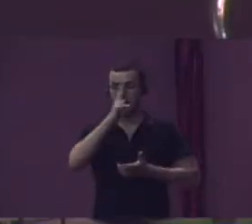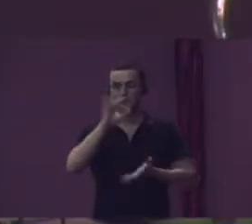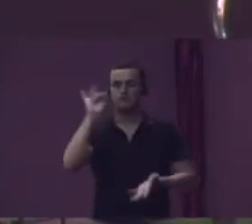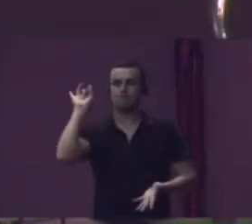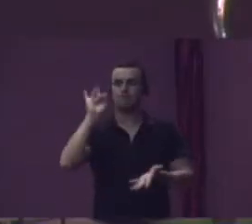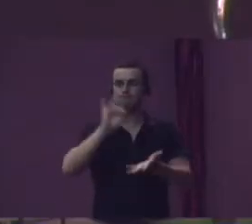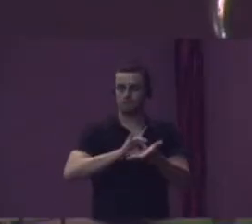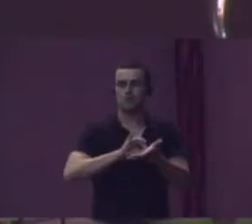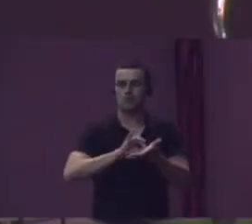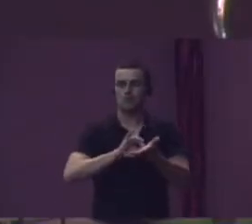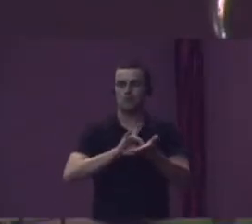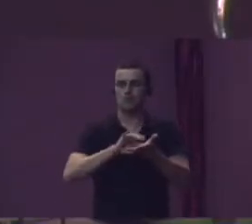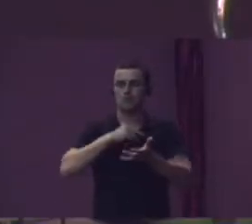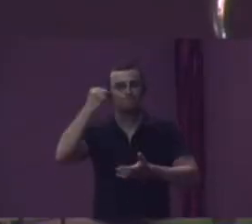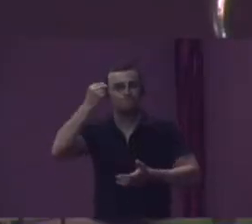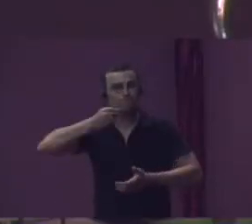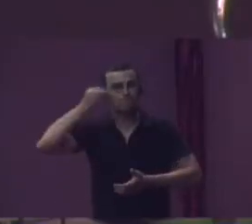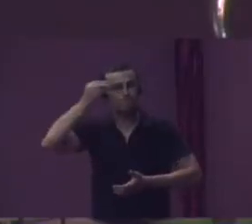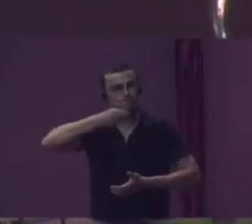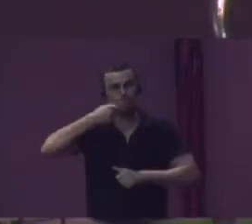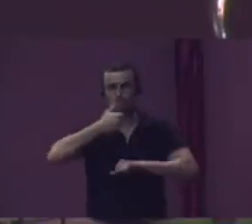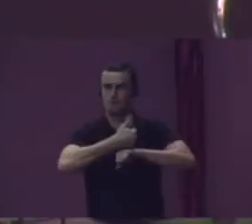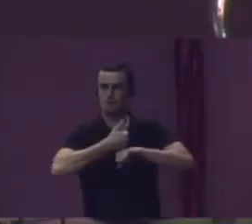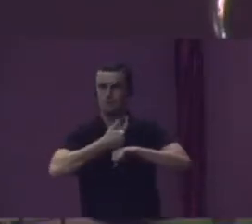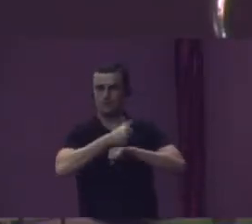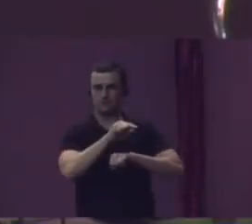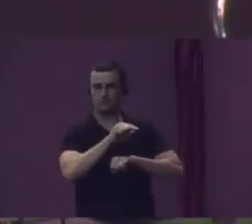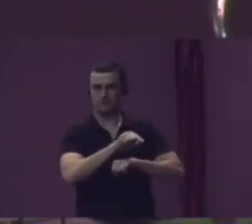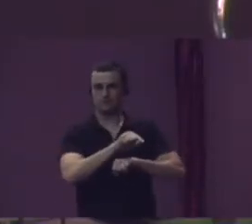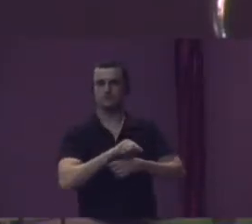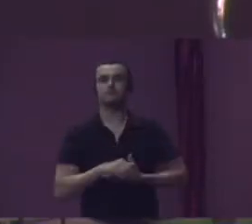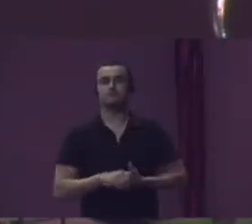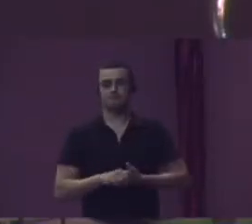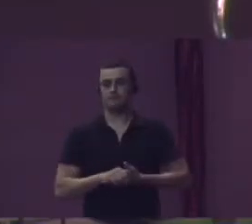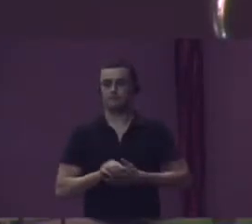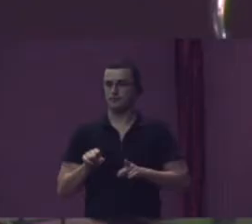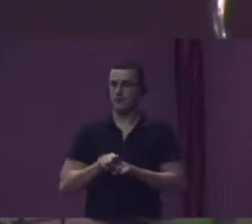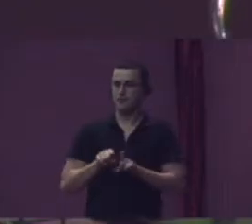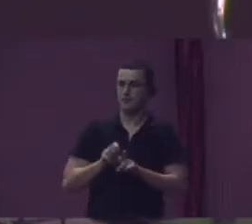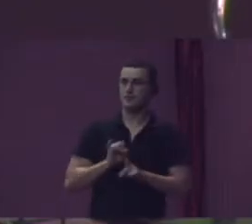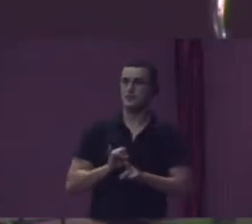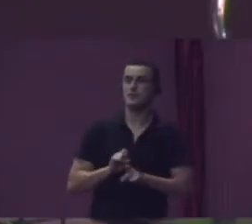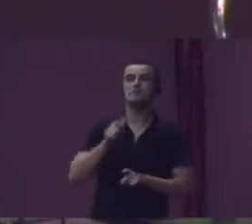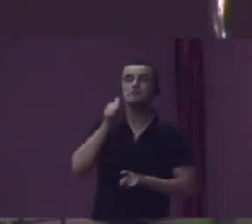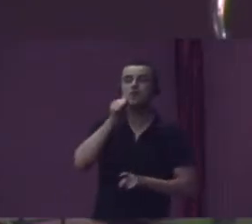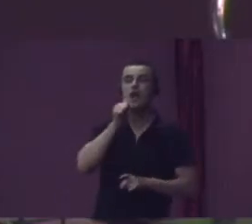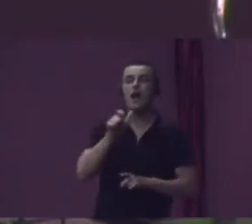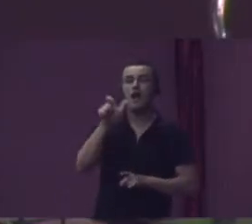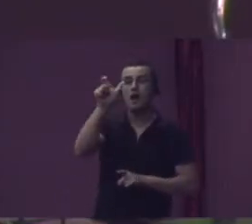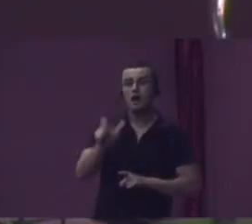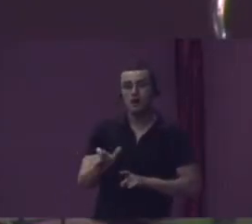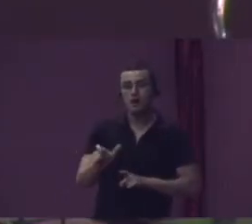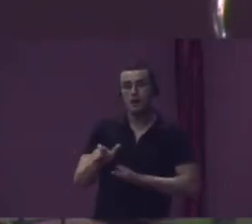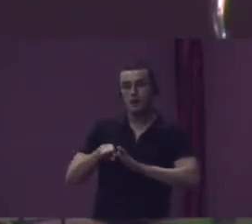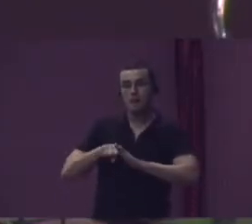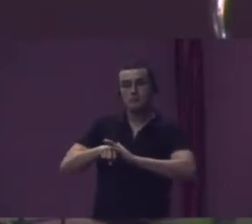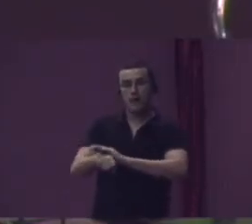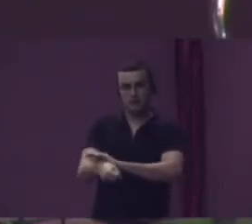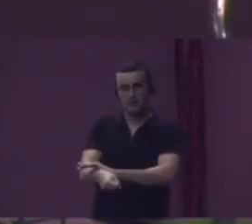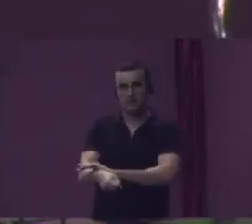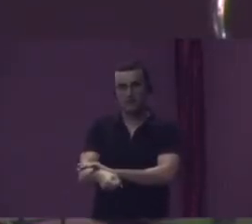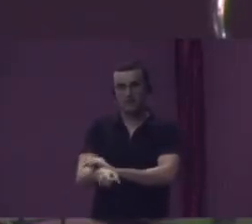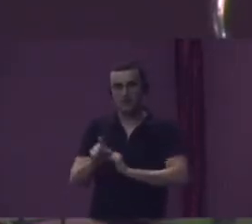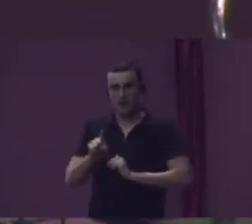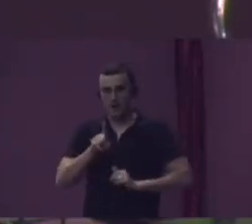if midwives would have presented themselves as risk and uncertainty reducers, they would have been able to claim a professional space in